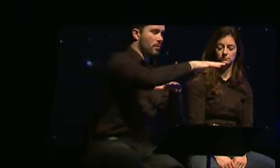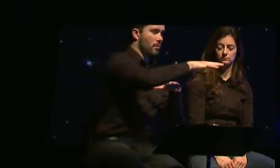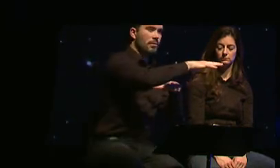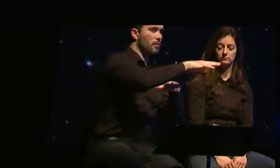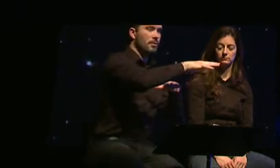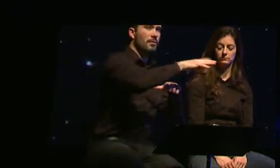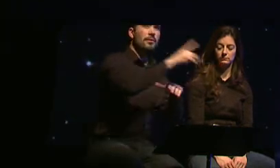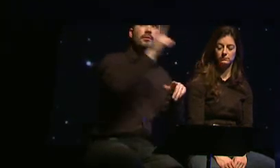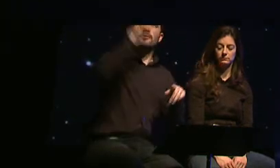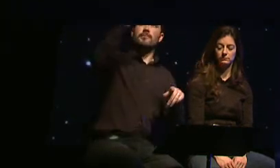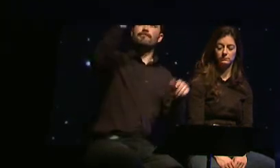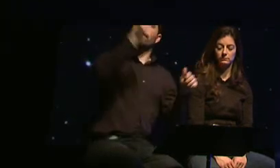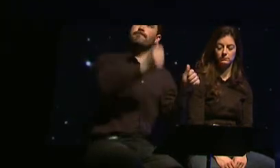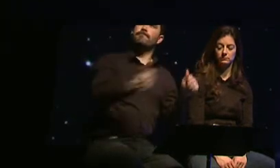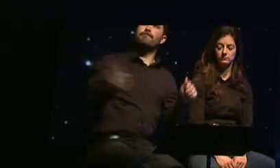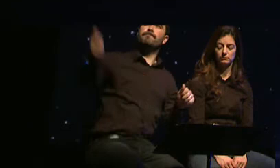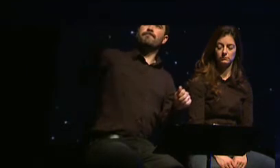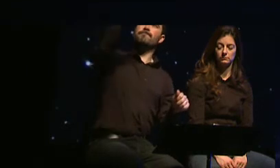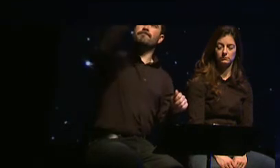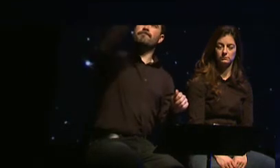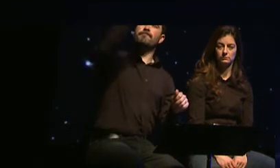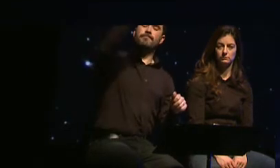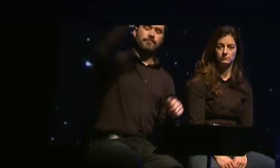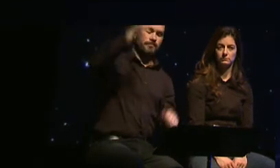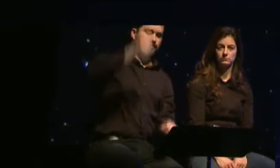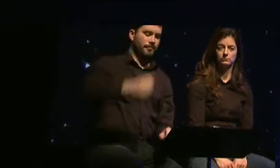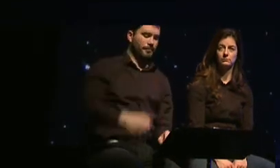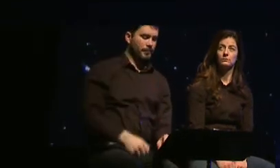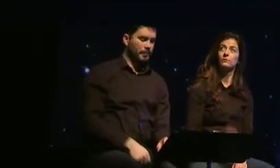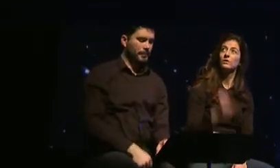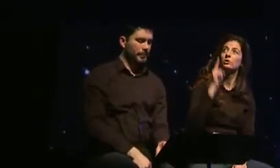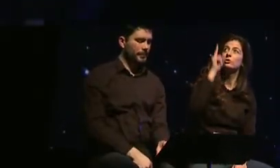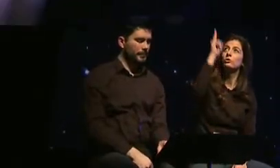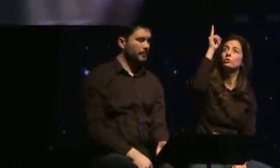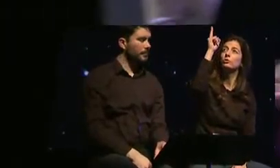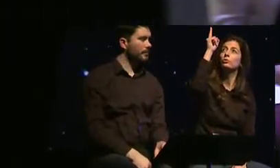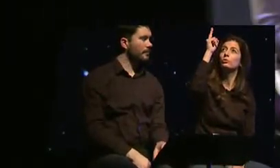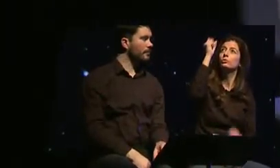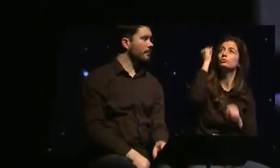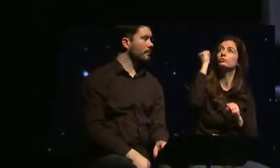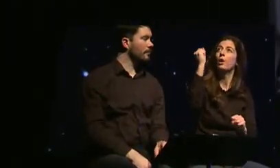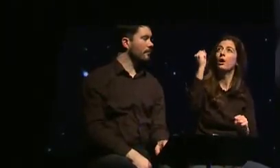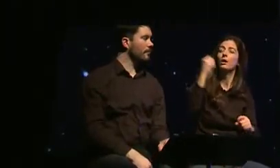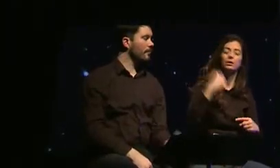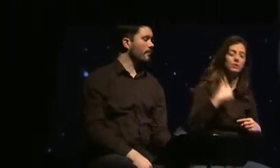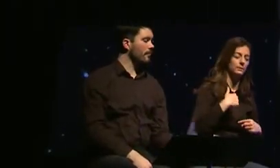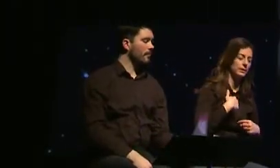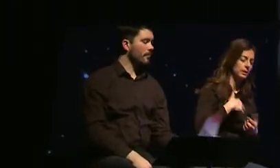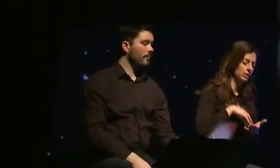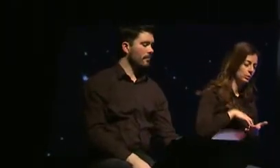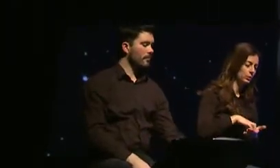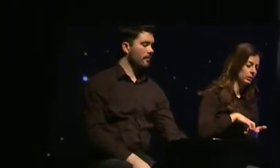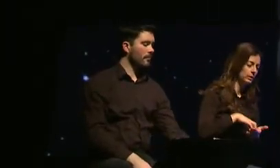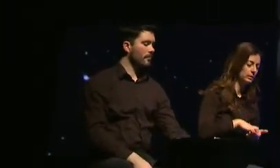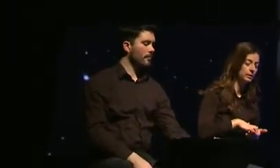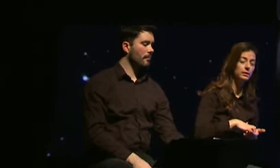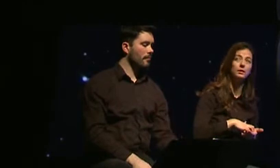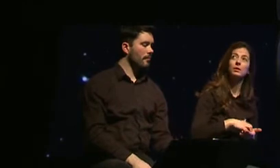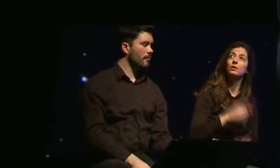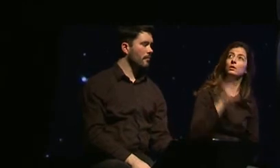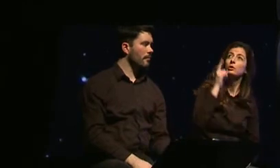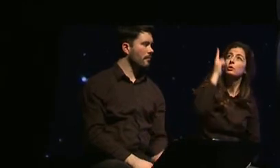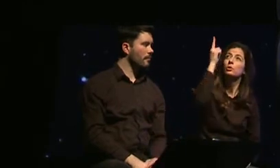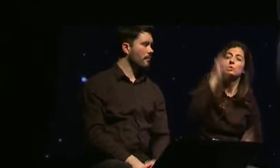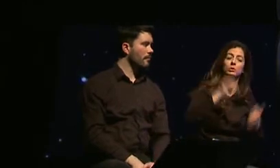hereafter that compares to you. You are strong when I am in need. You are my friend when I break, bend,